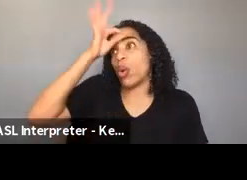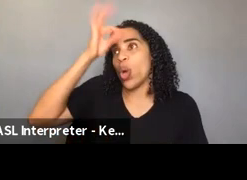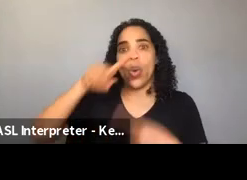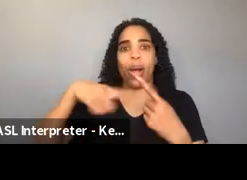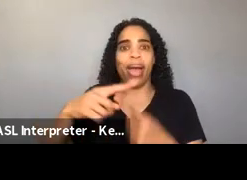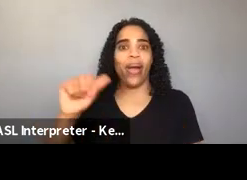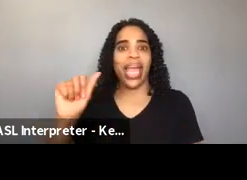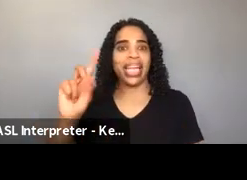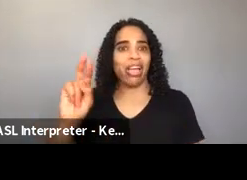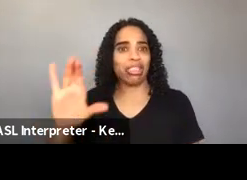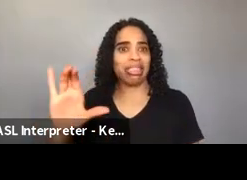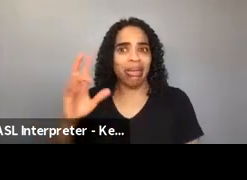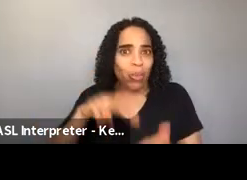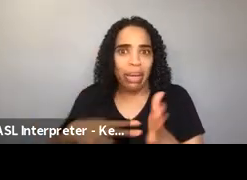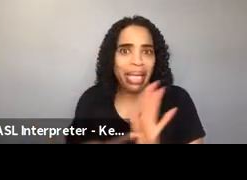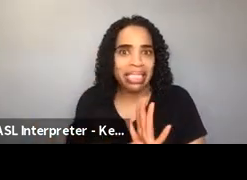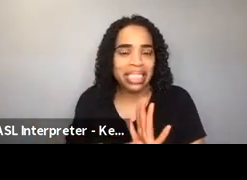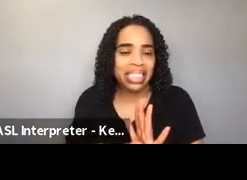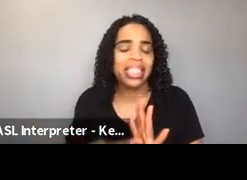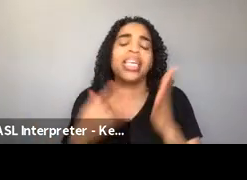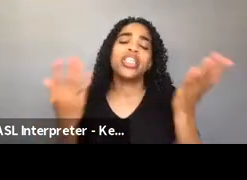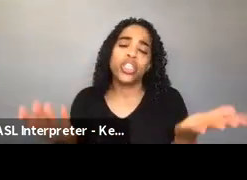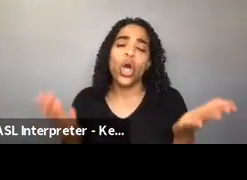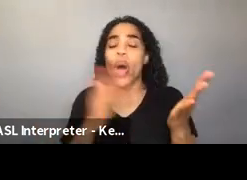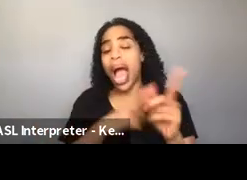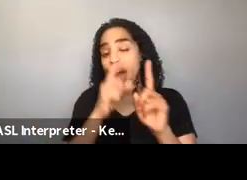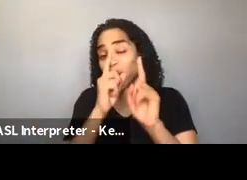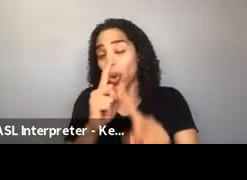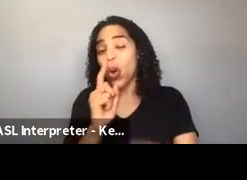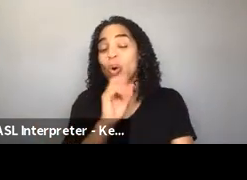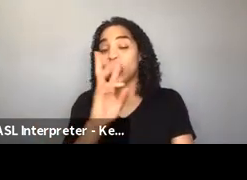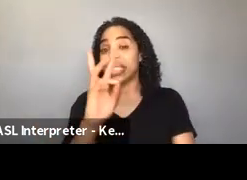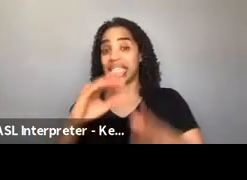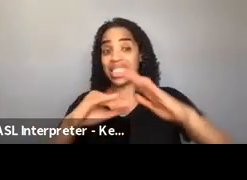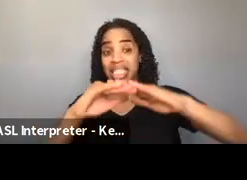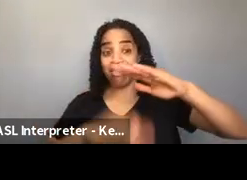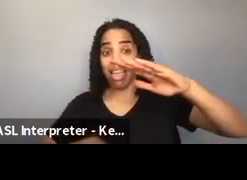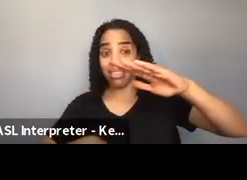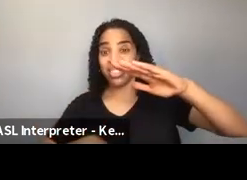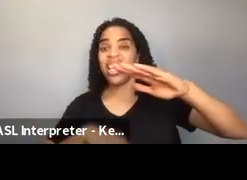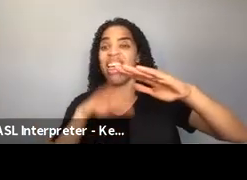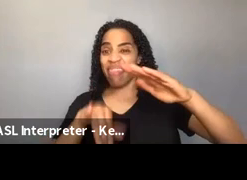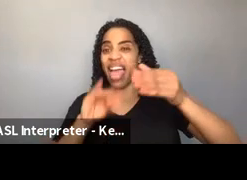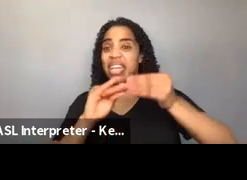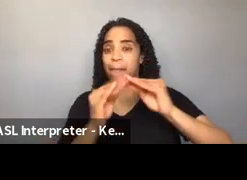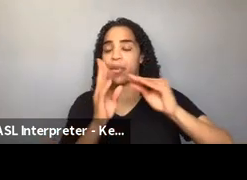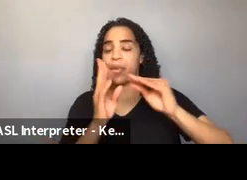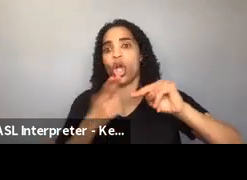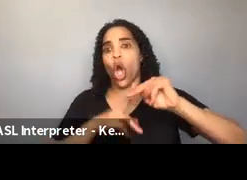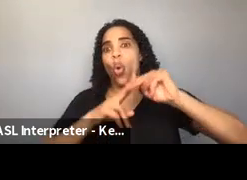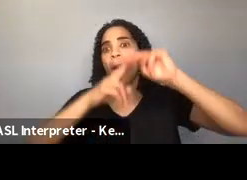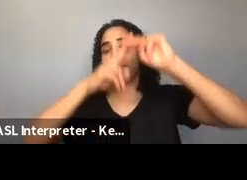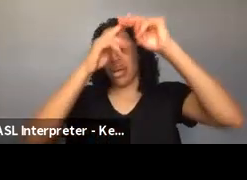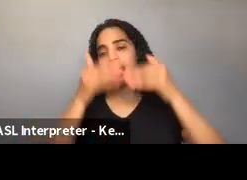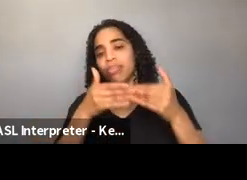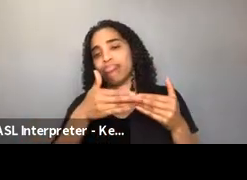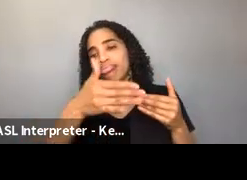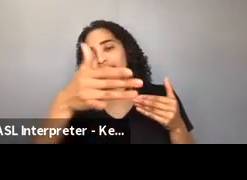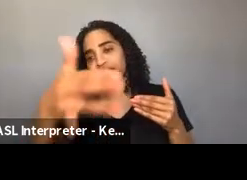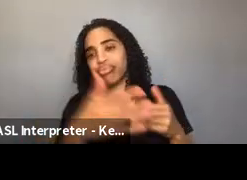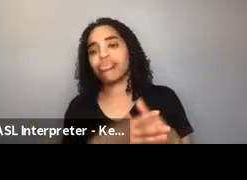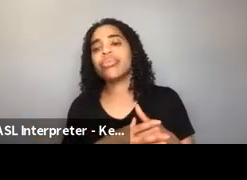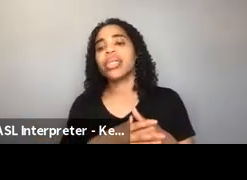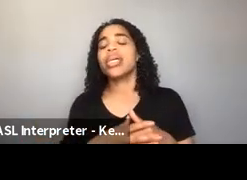exist. We do hope that the number of those under 60 years of age will increase over time with the addition of the